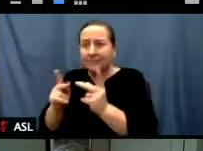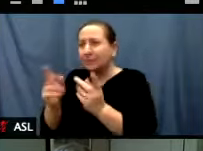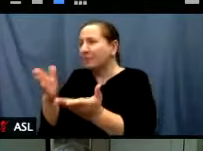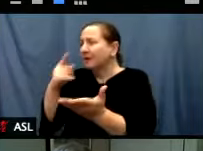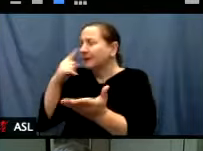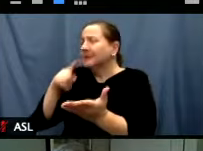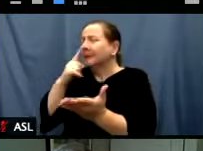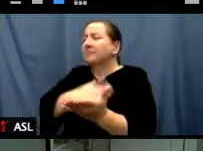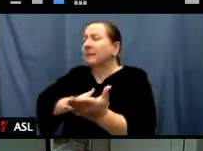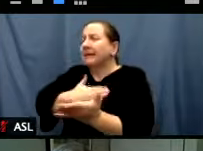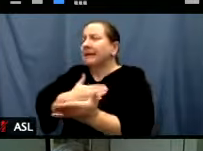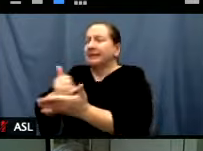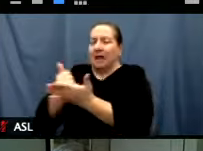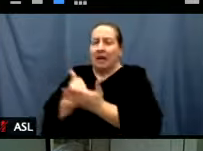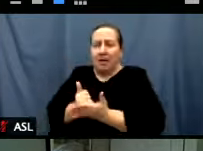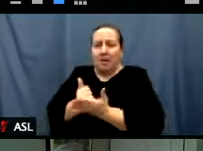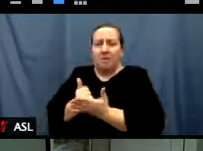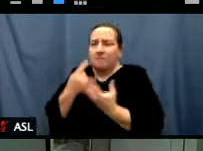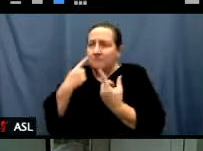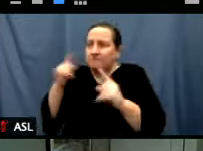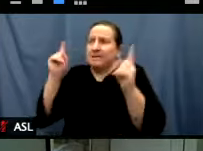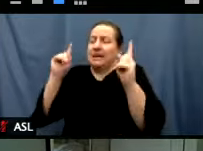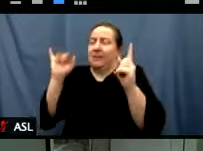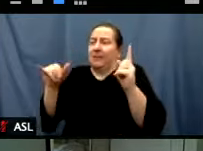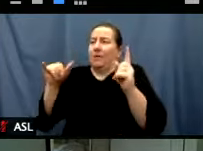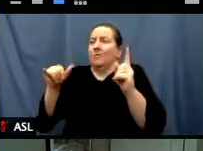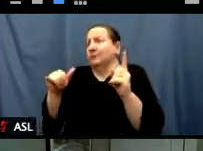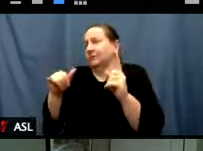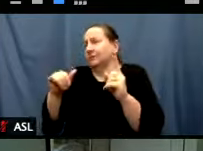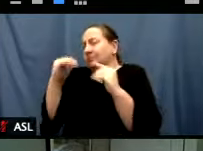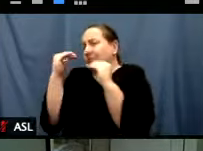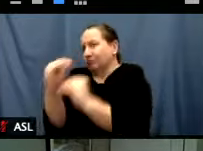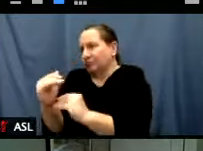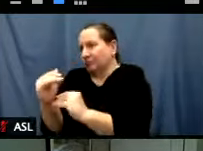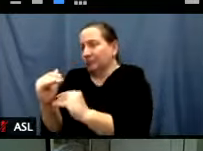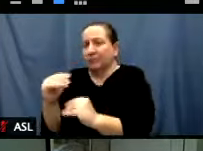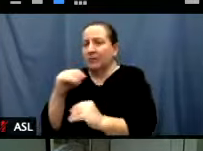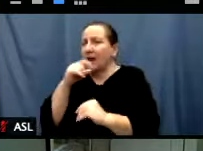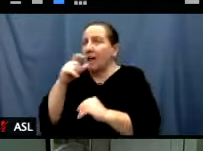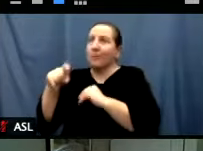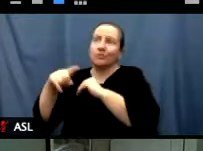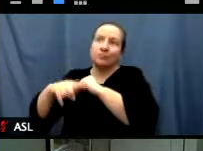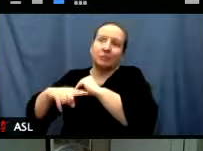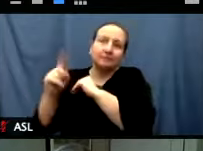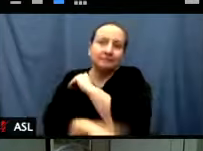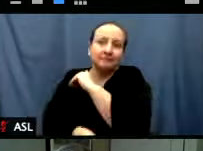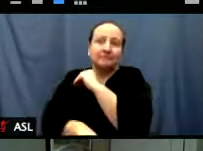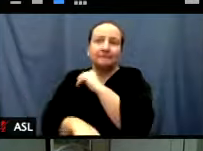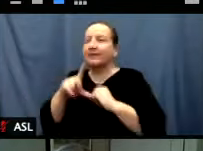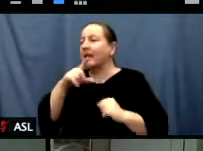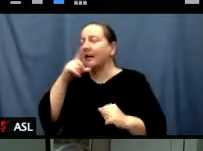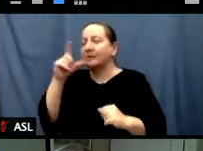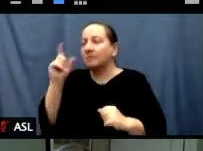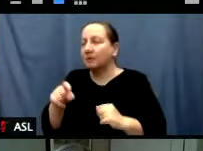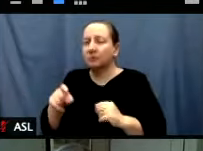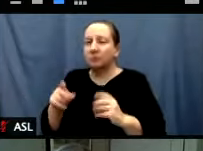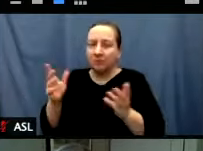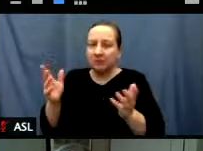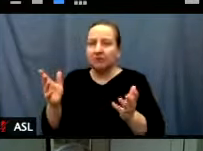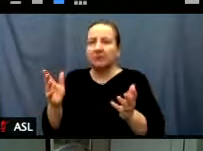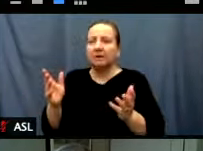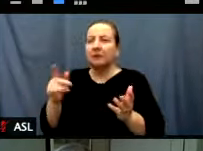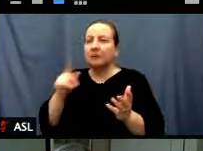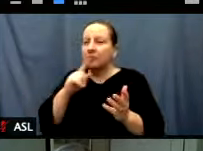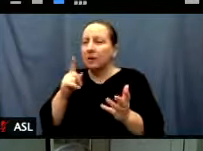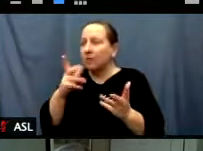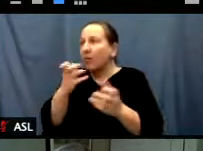those restrictions. They're not meant to be punitive or anything like that. It really is to